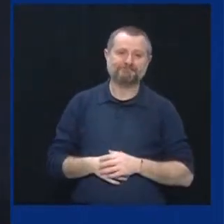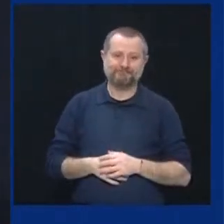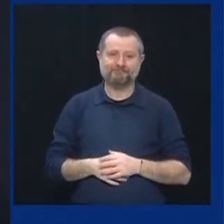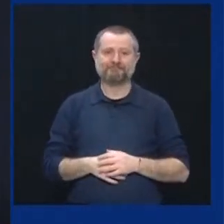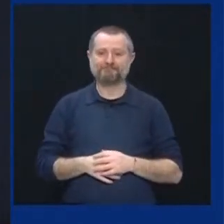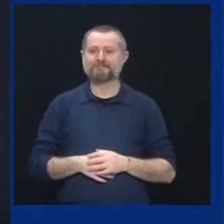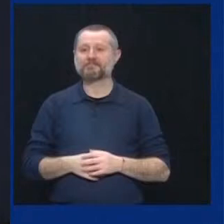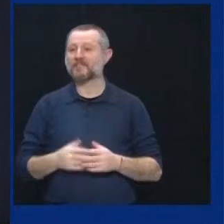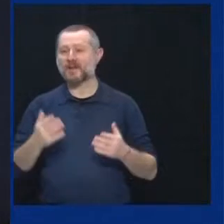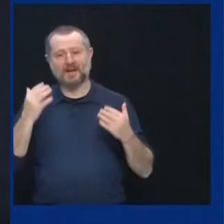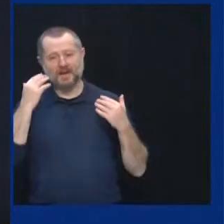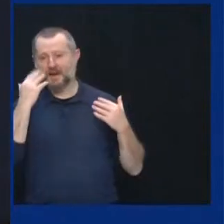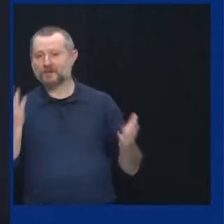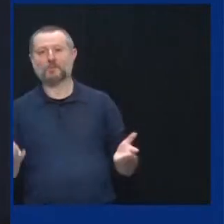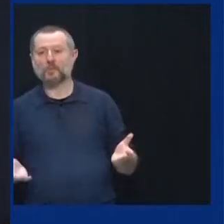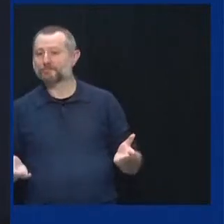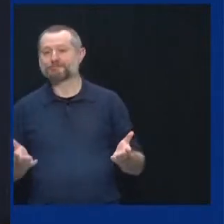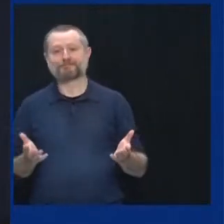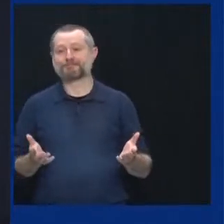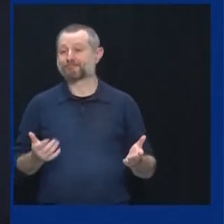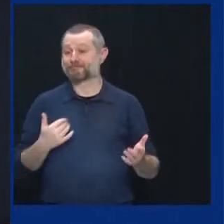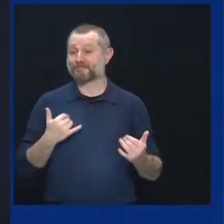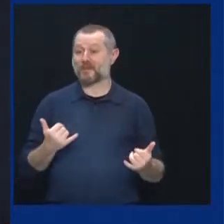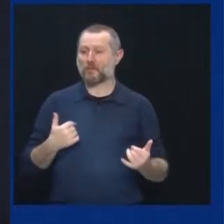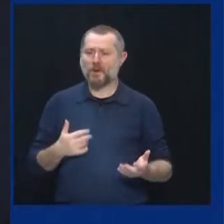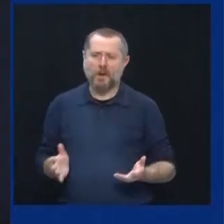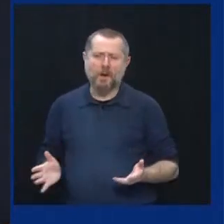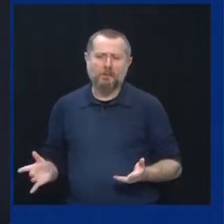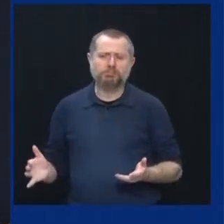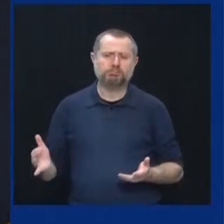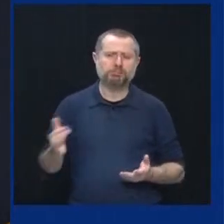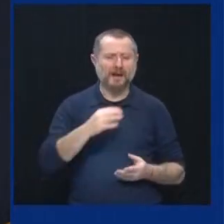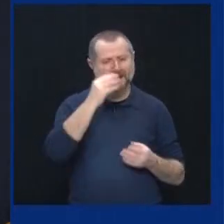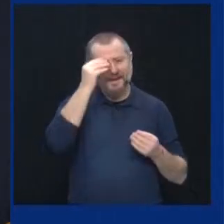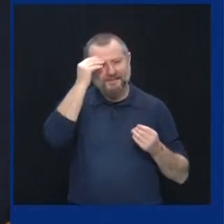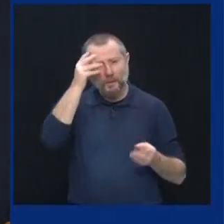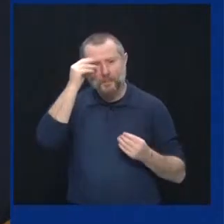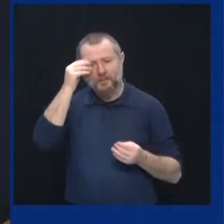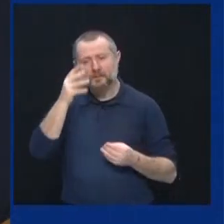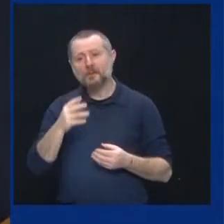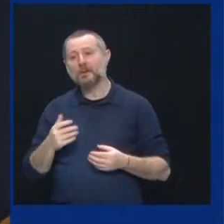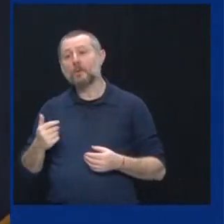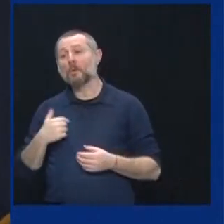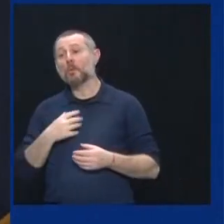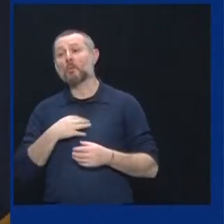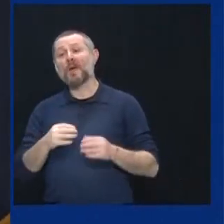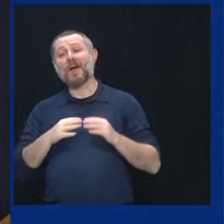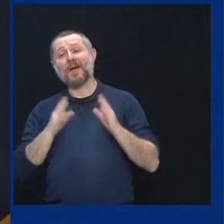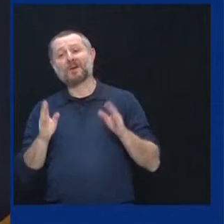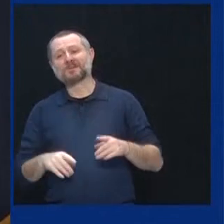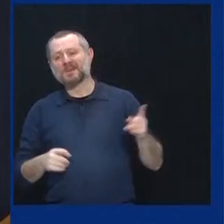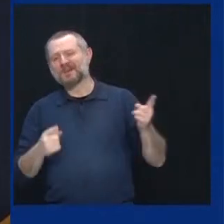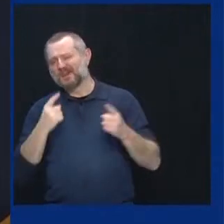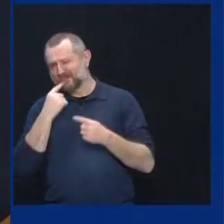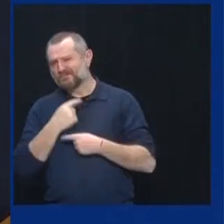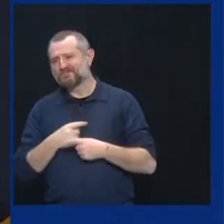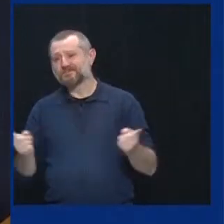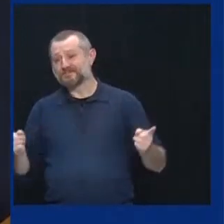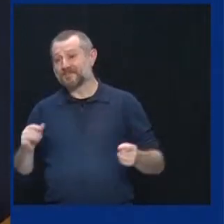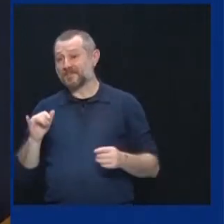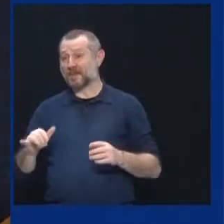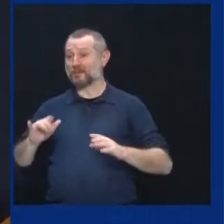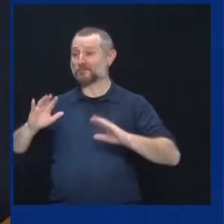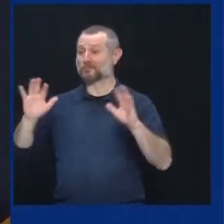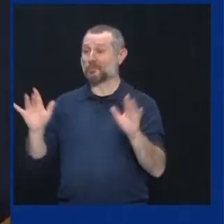know yet, Jeff. We're compiling data, but the White House made it clear that the storm